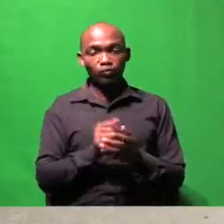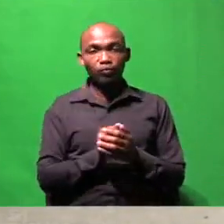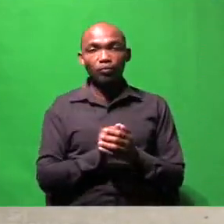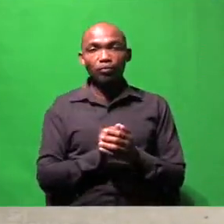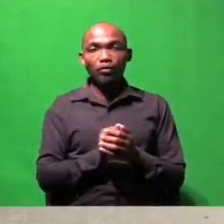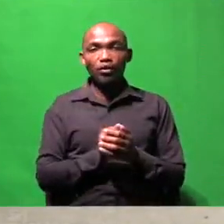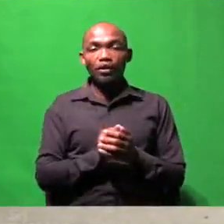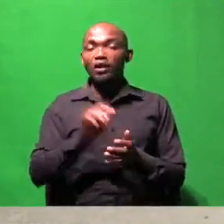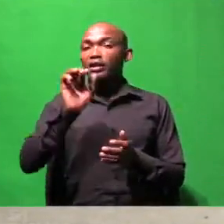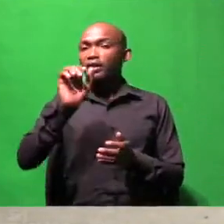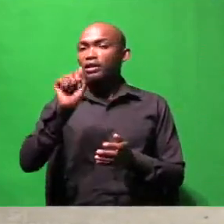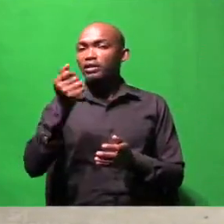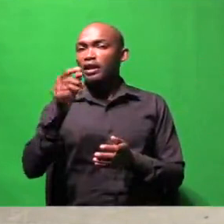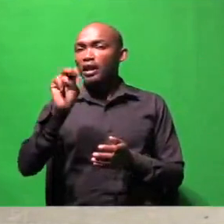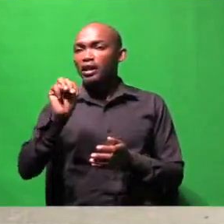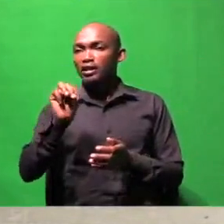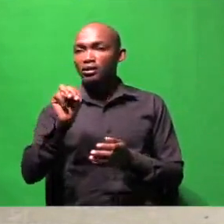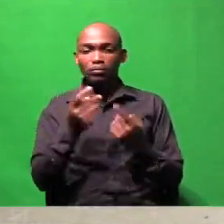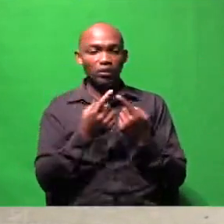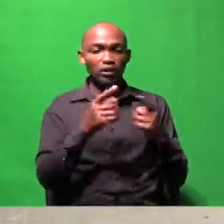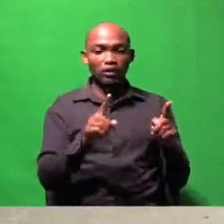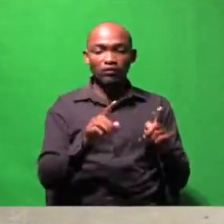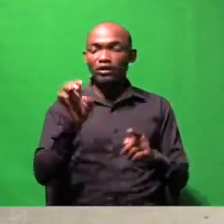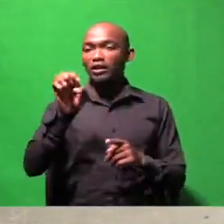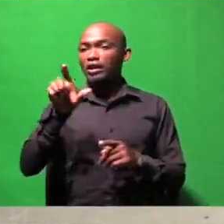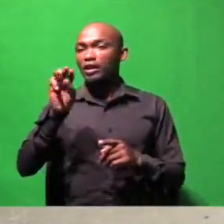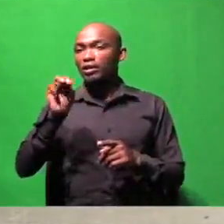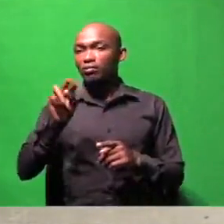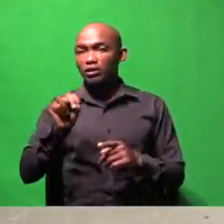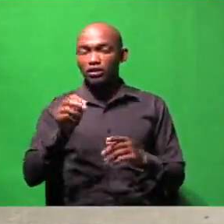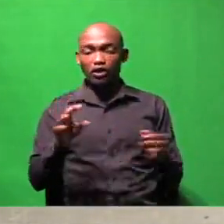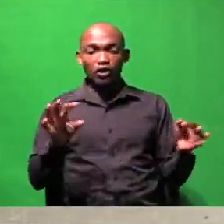and this atom of different element may combine.